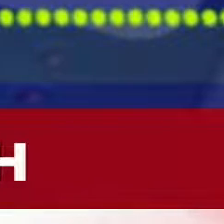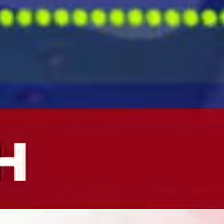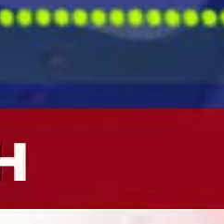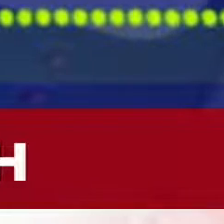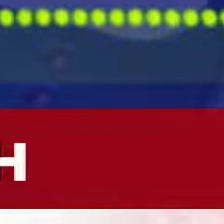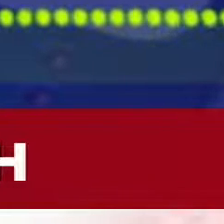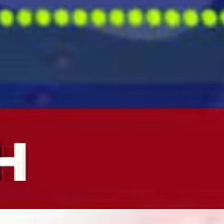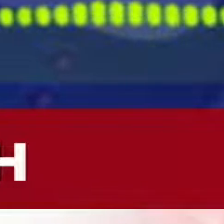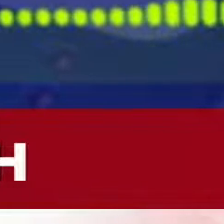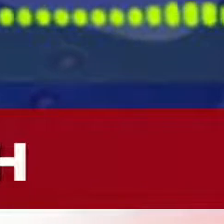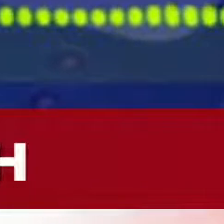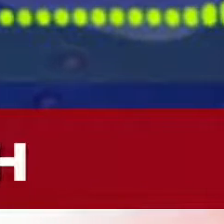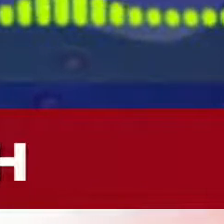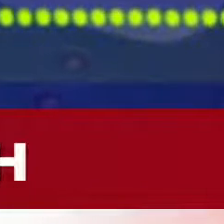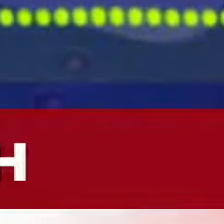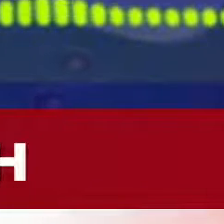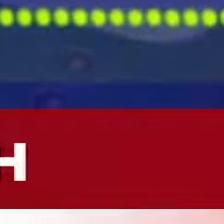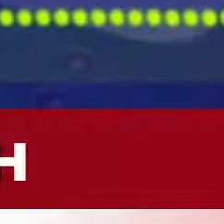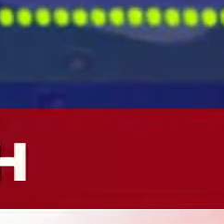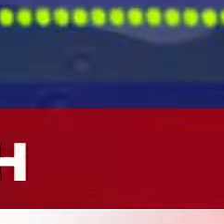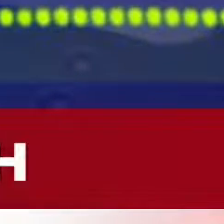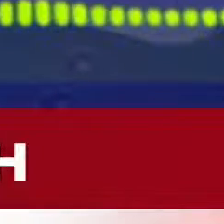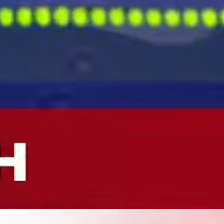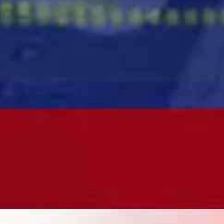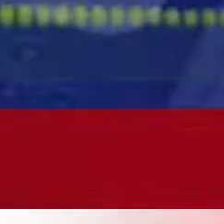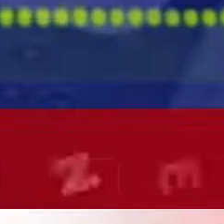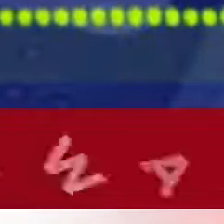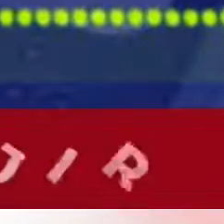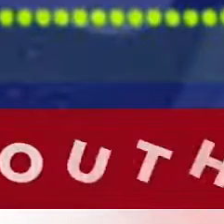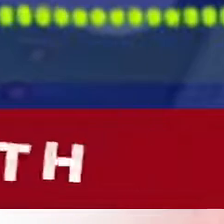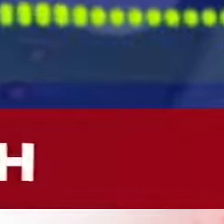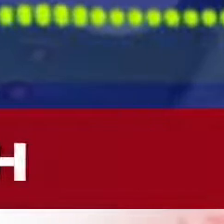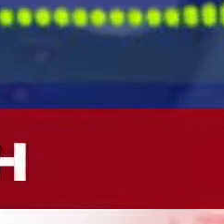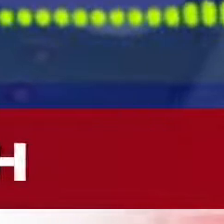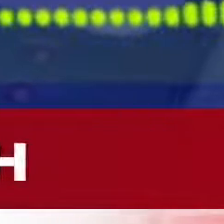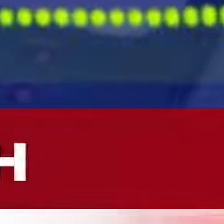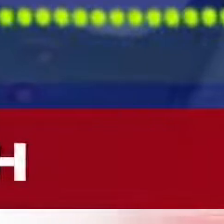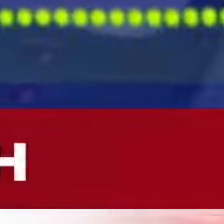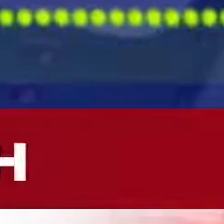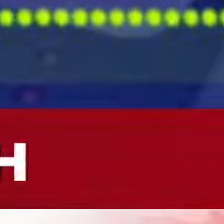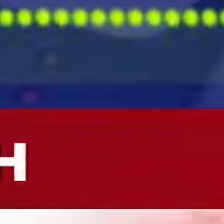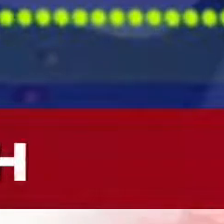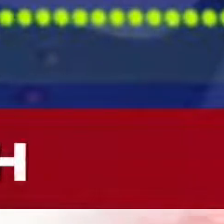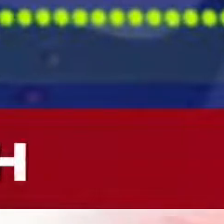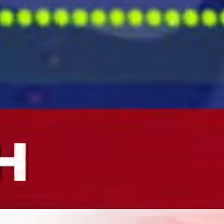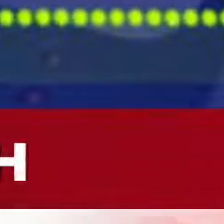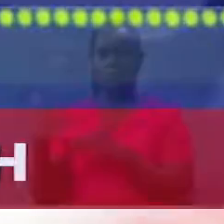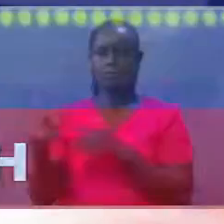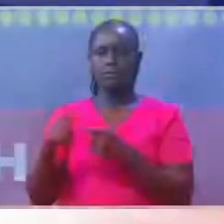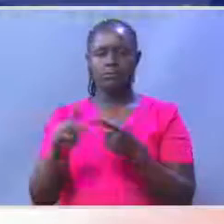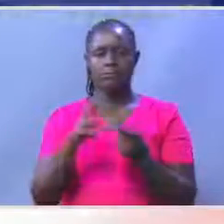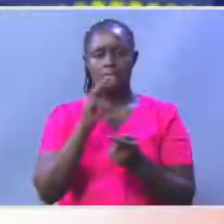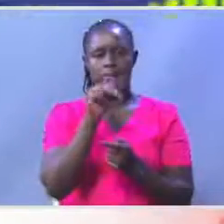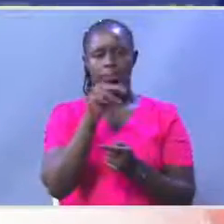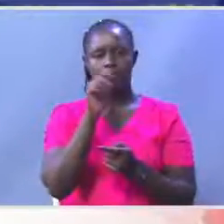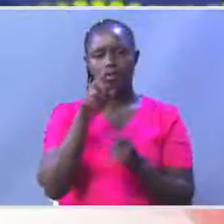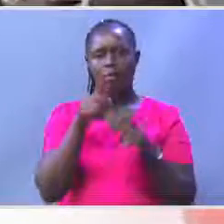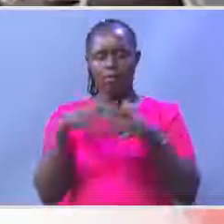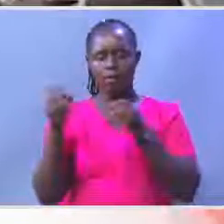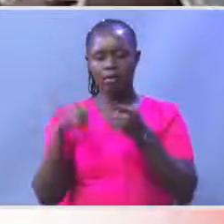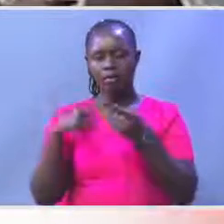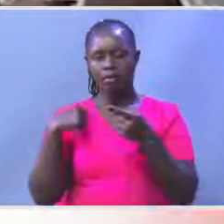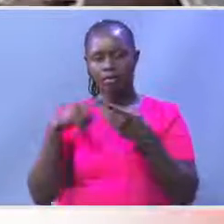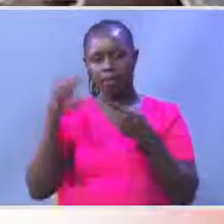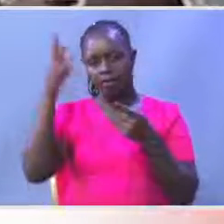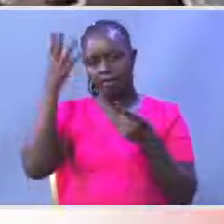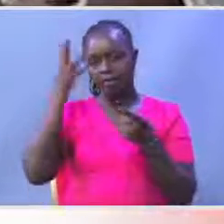such incidences. You are very much aware. That has been always found in the other side of Korvarar, going all the way to Mandera.